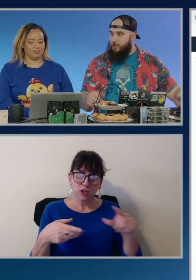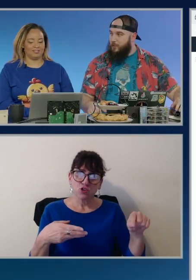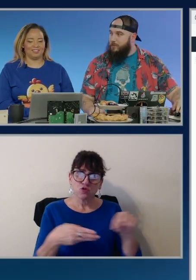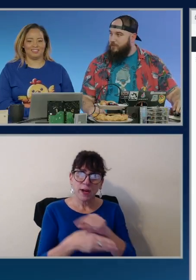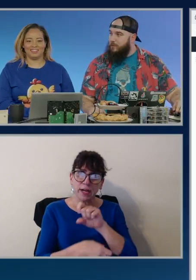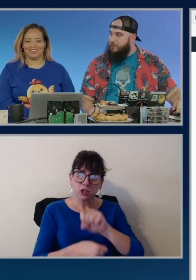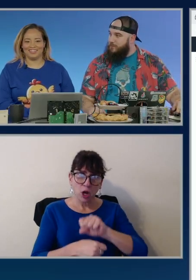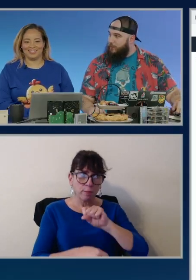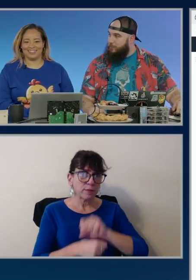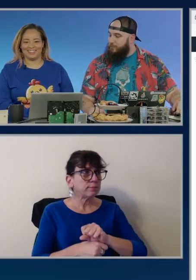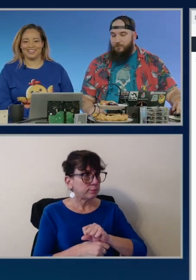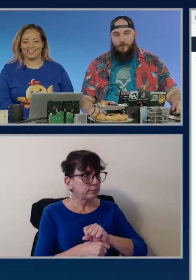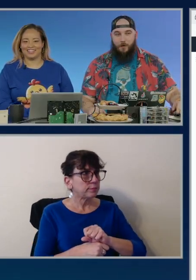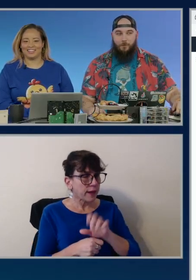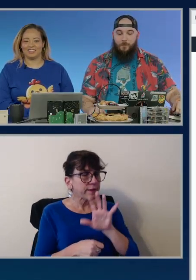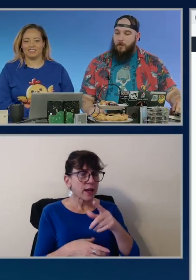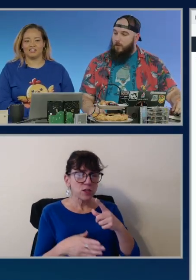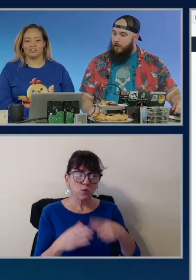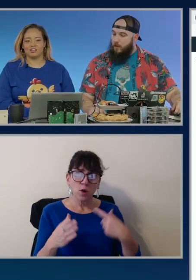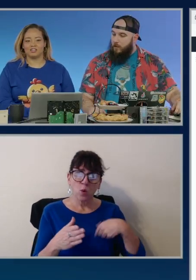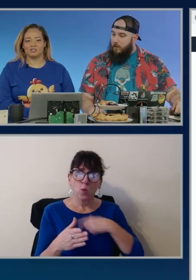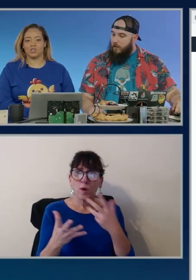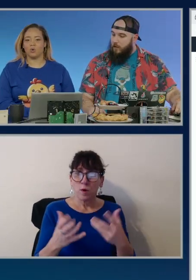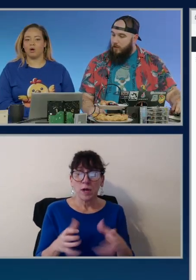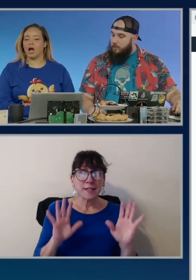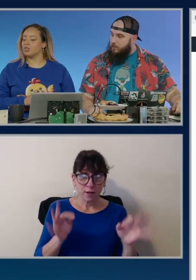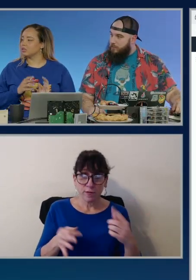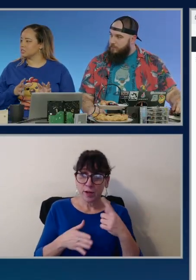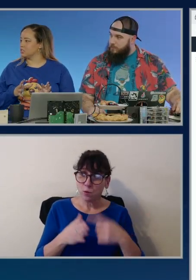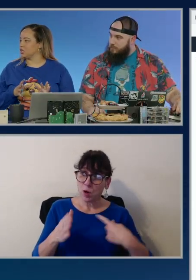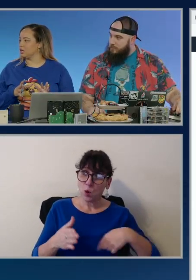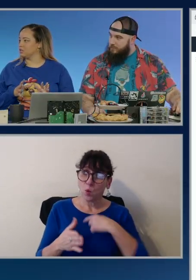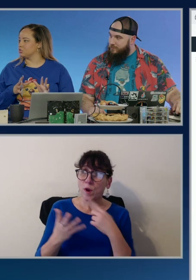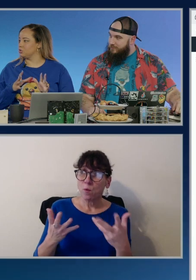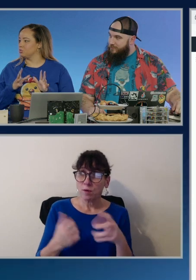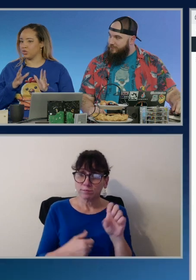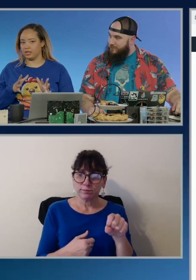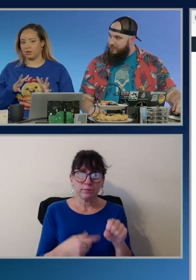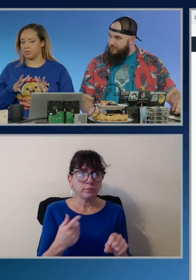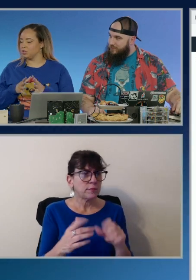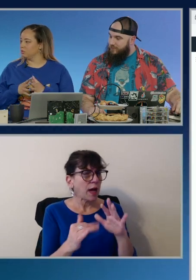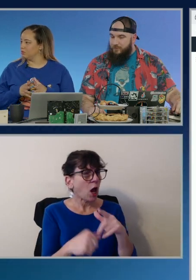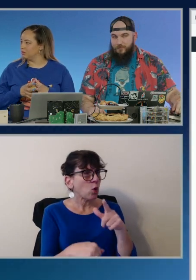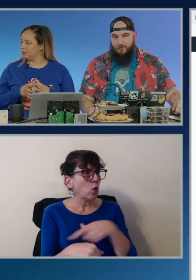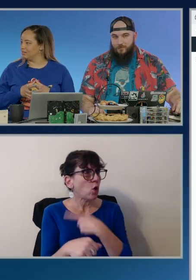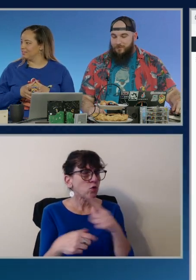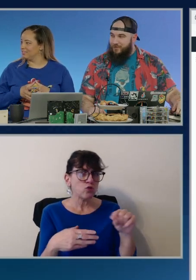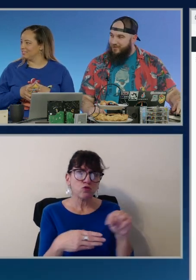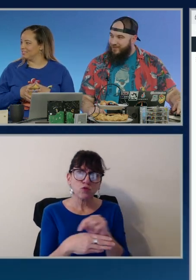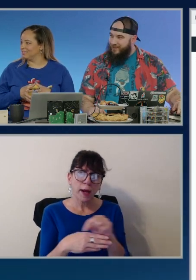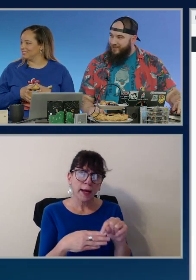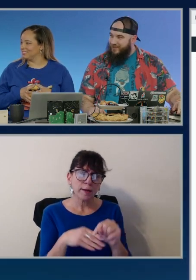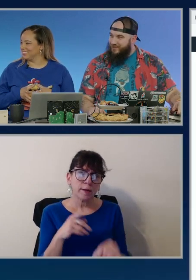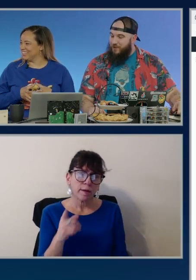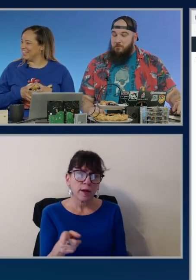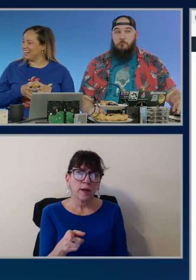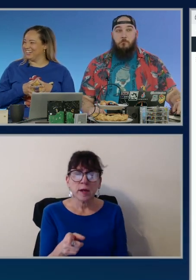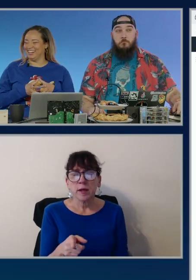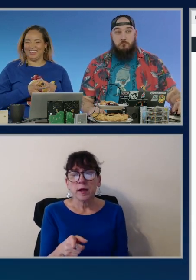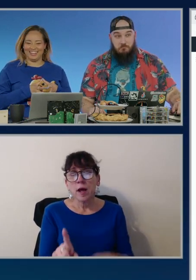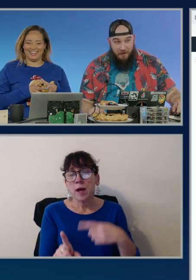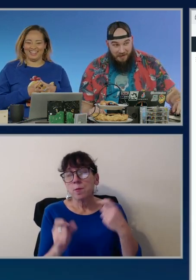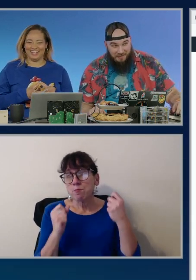that's what we want, right? Yeah. So that is definitely what we want. Yeah. So how long does it take to train Llama 2? Months.